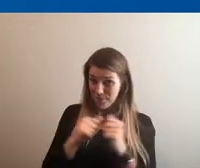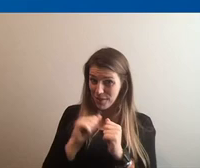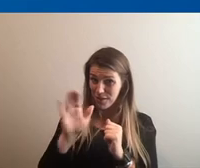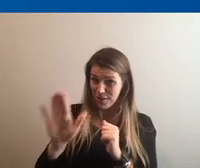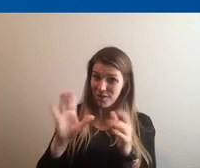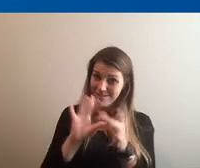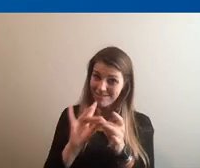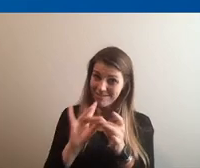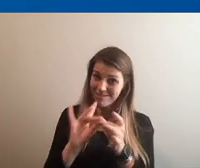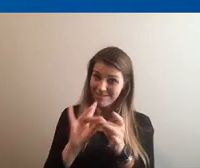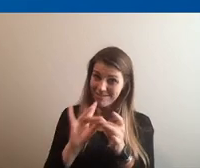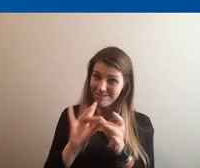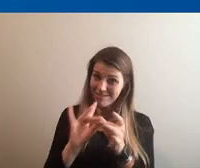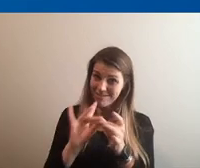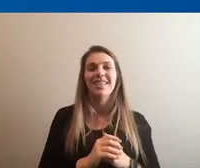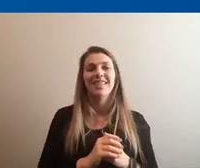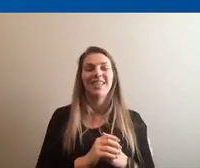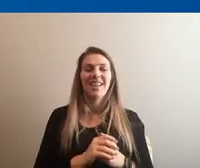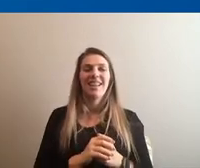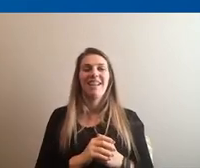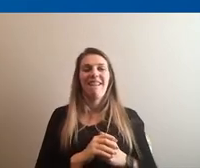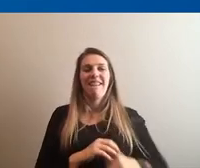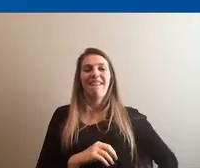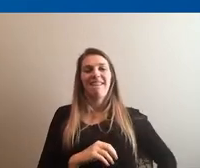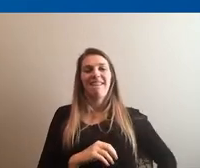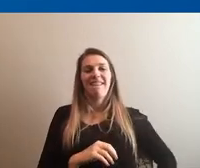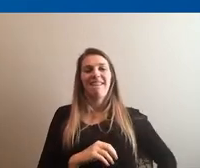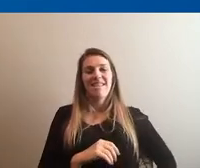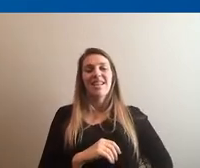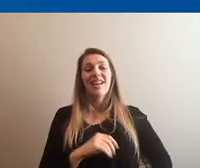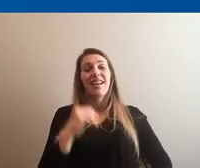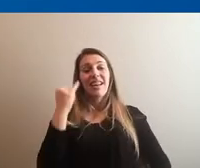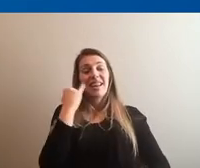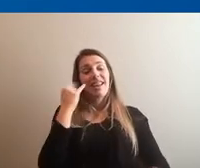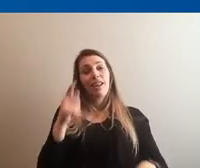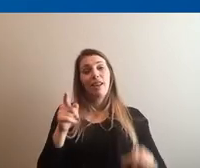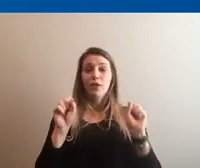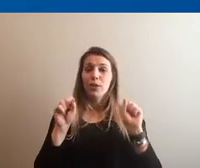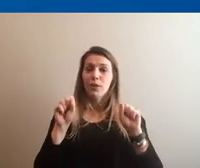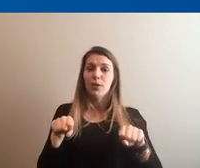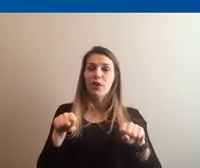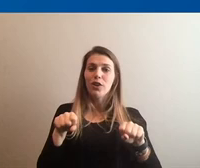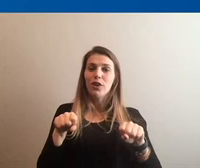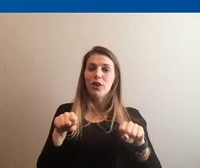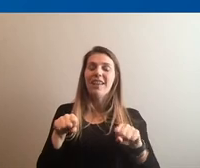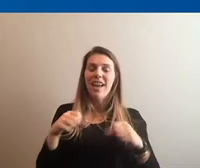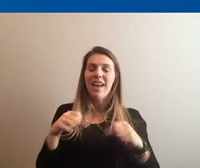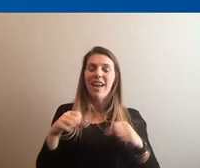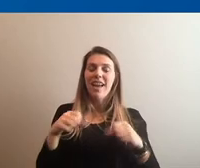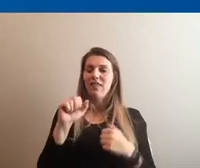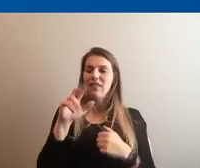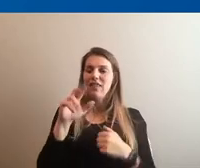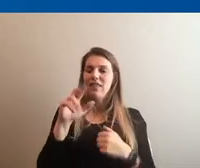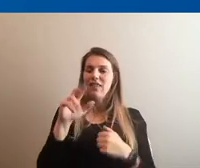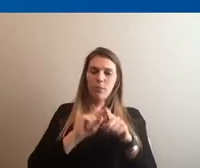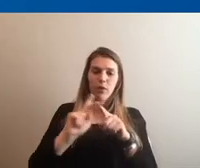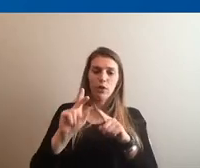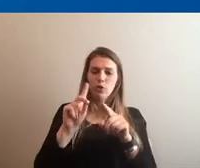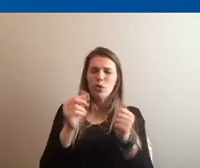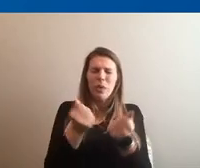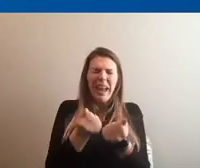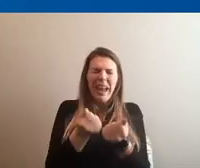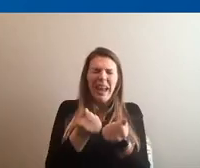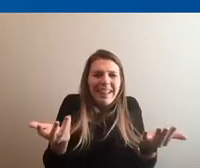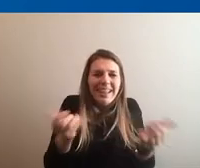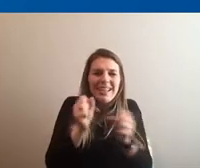you, which is, if you could have healthcare professionals do anything to make